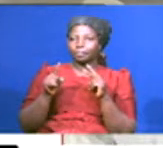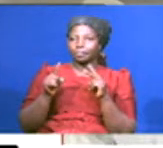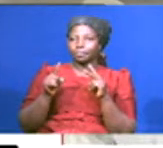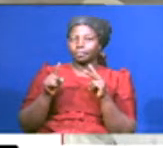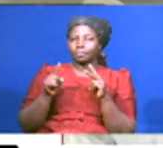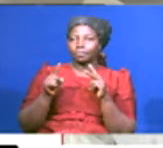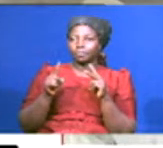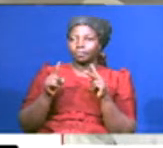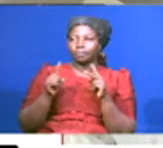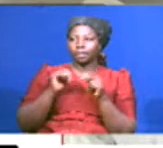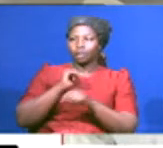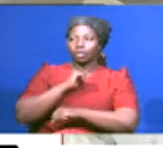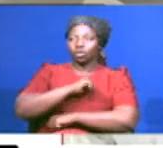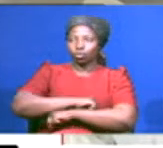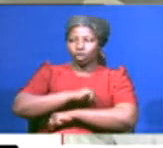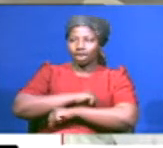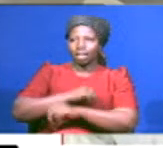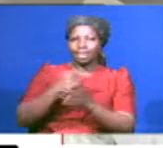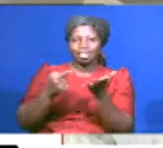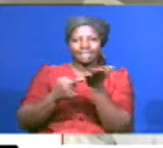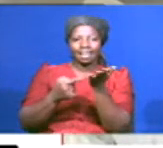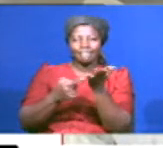I started school in Taita. After that, in